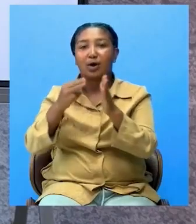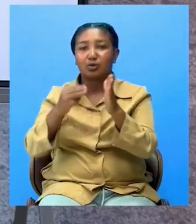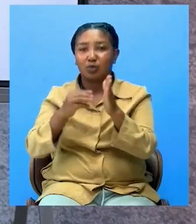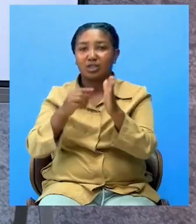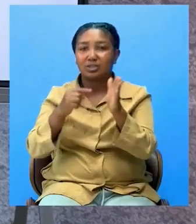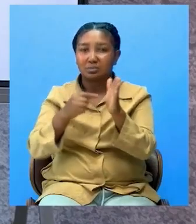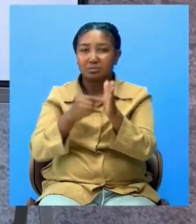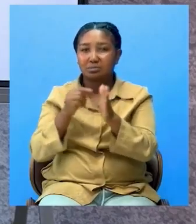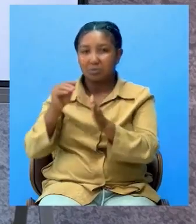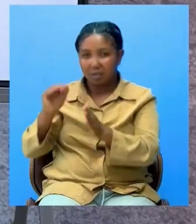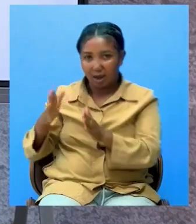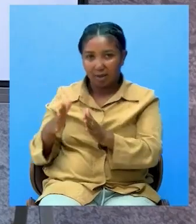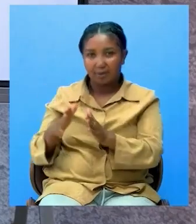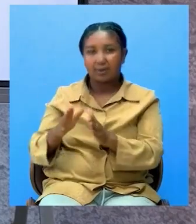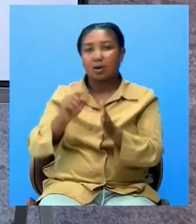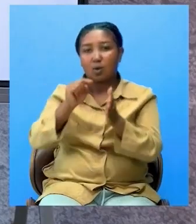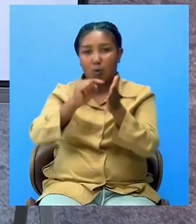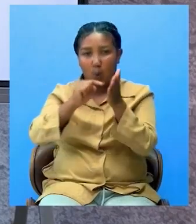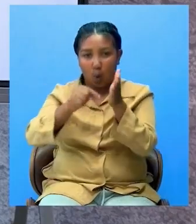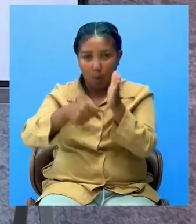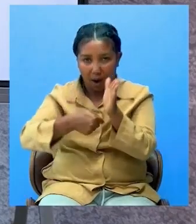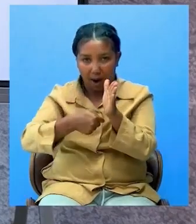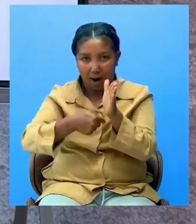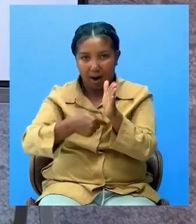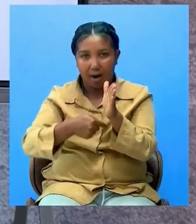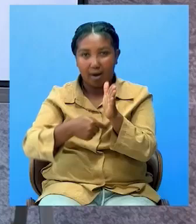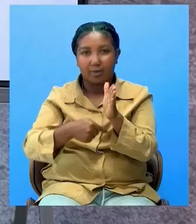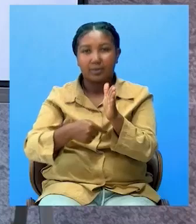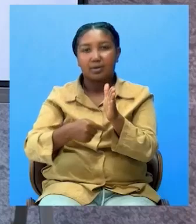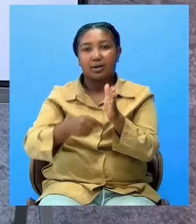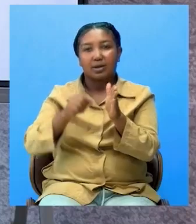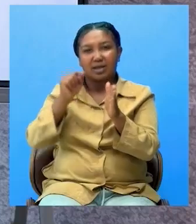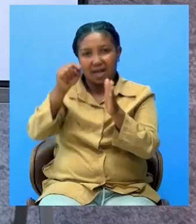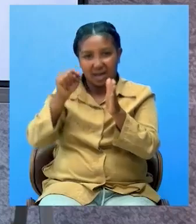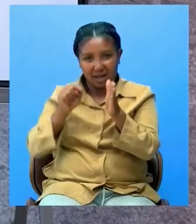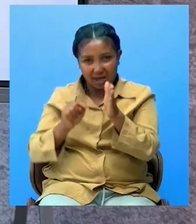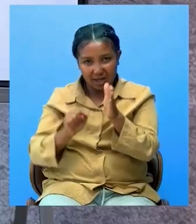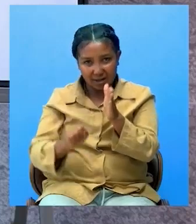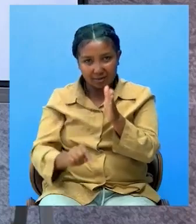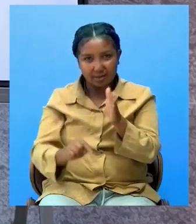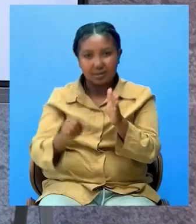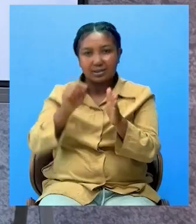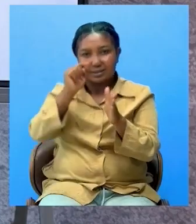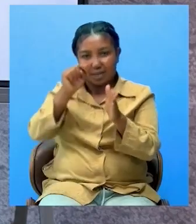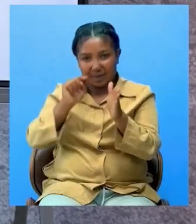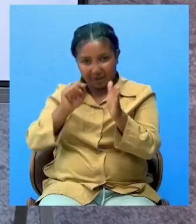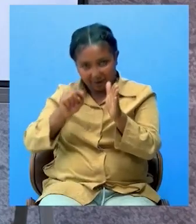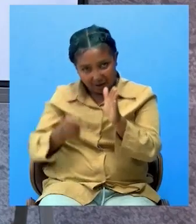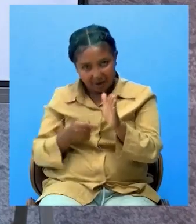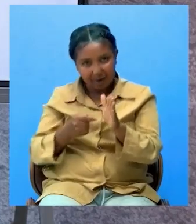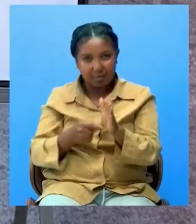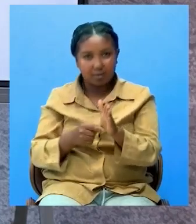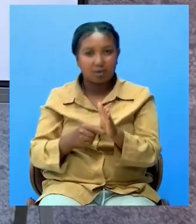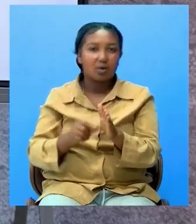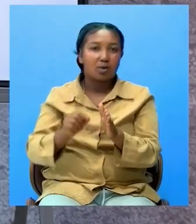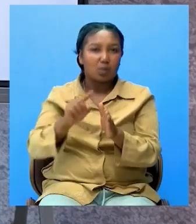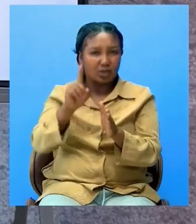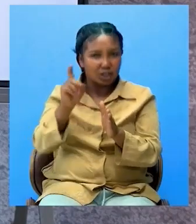like comma, colon, semicolon, quotation